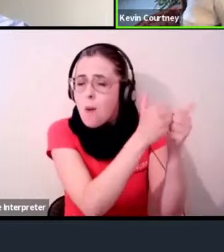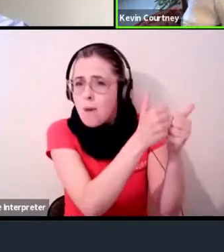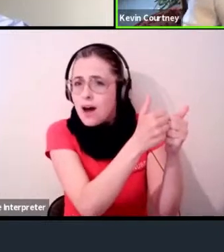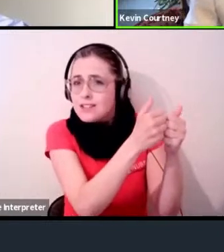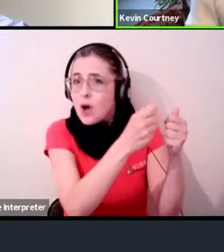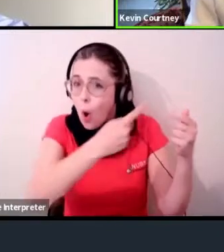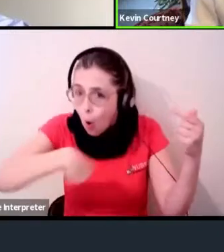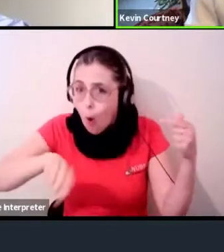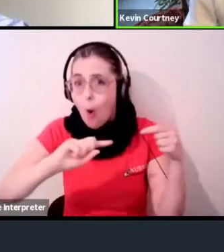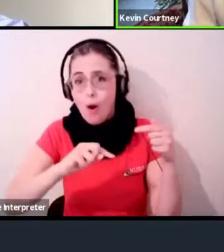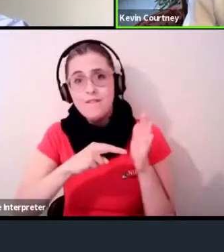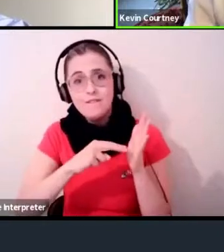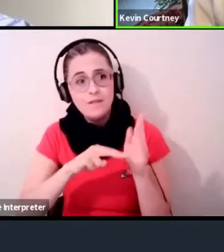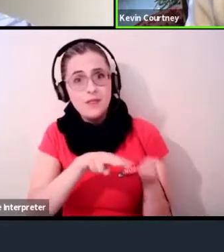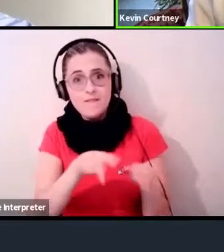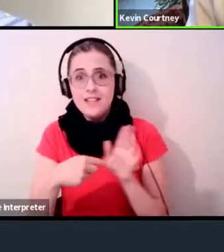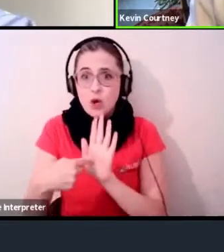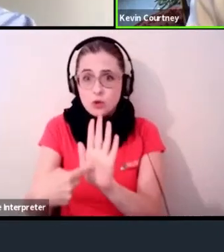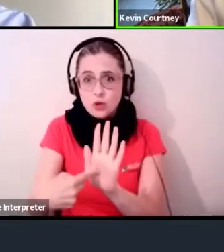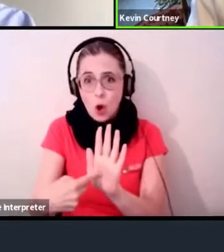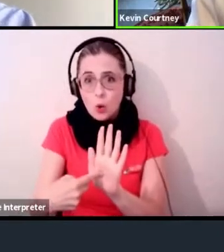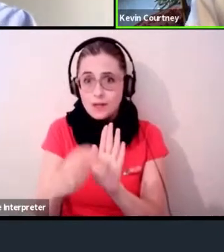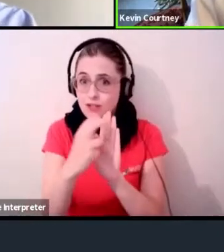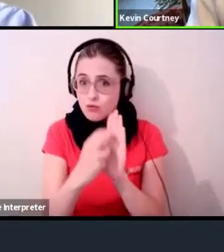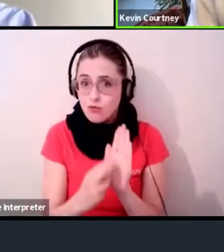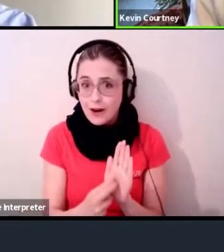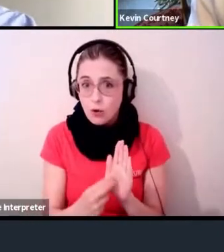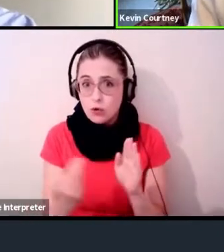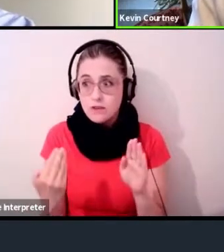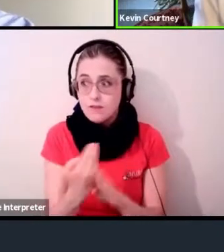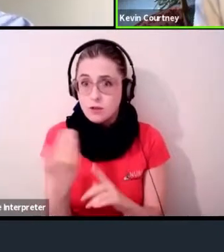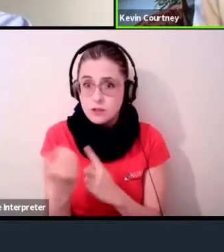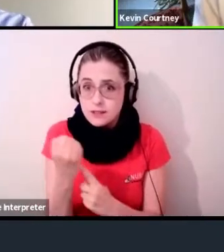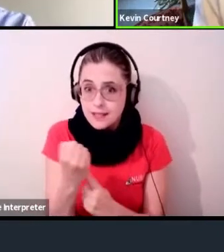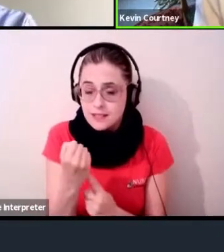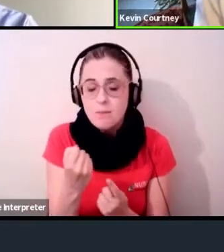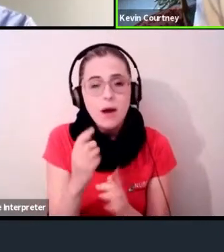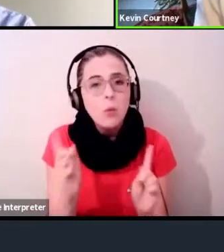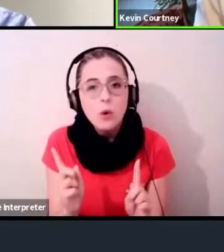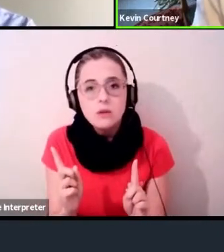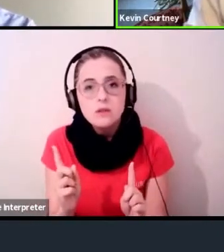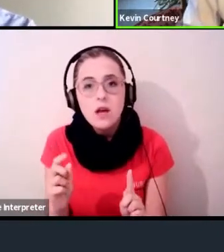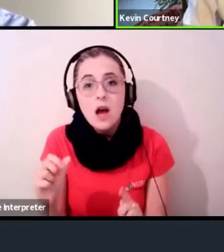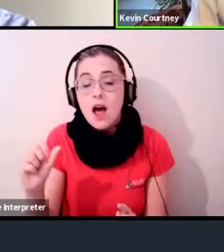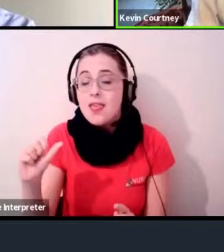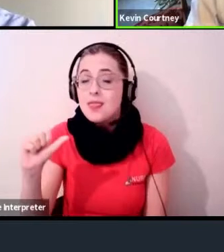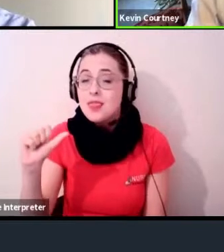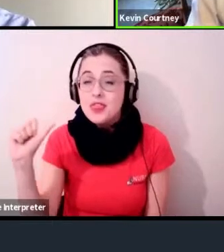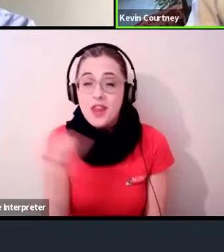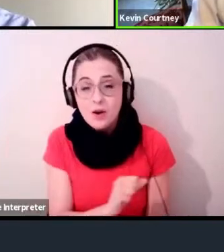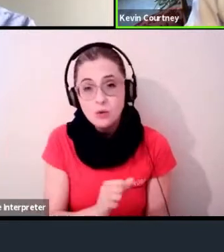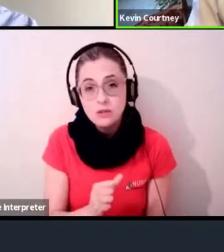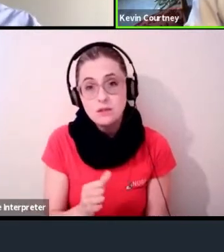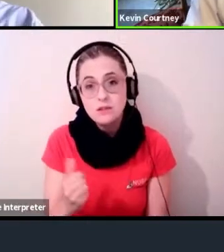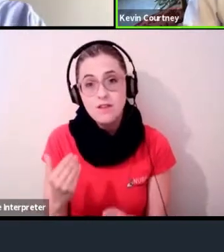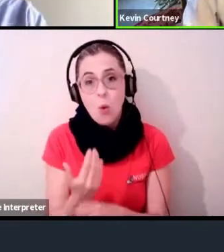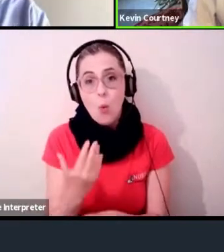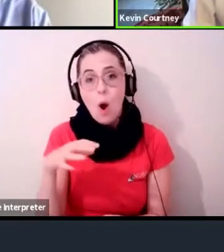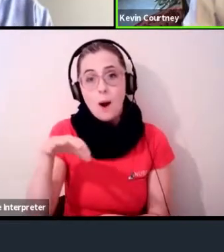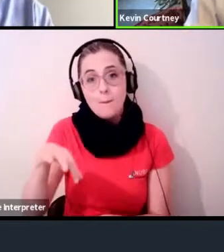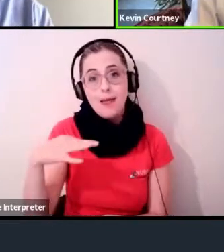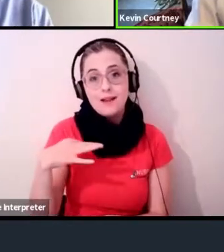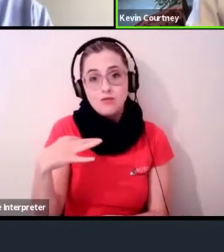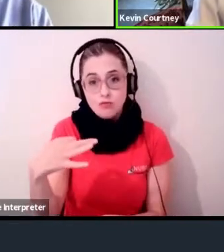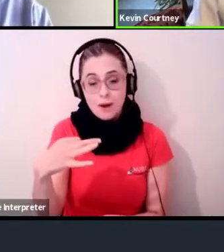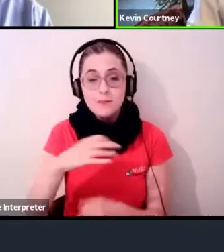of that is a record of the work that has been done by thousands of workplace reps, of COVID reps, of